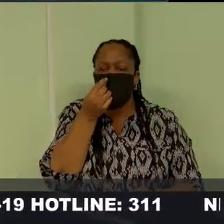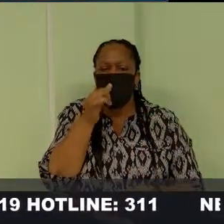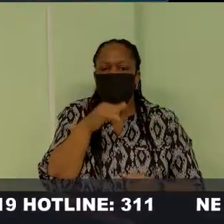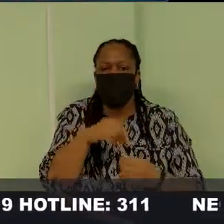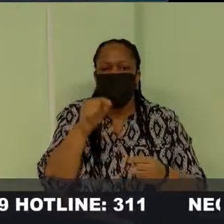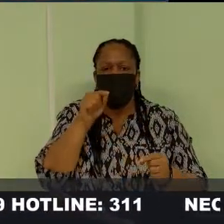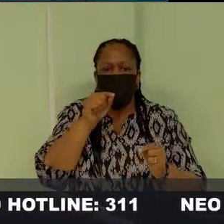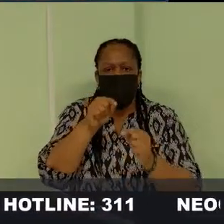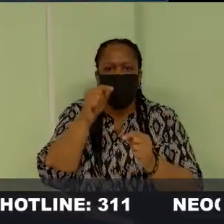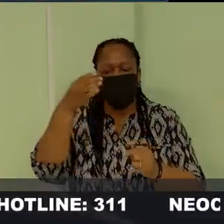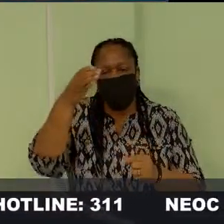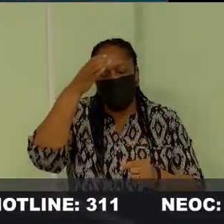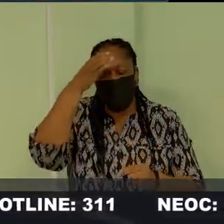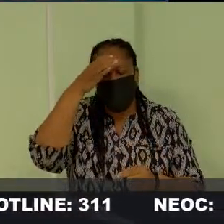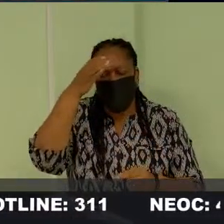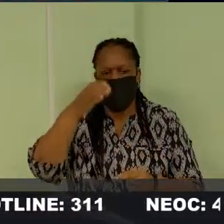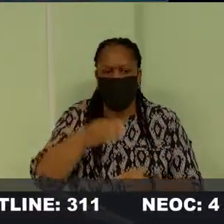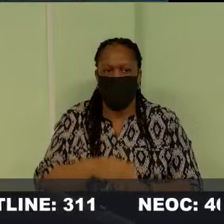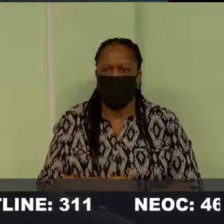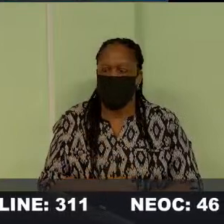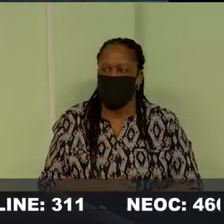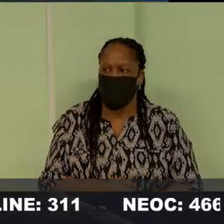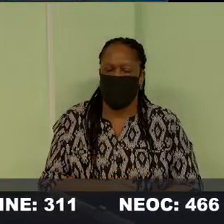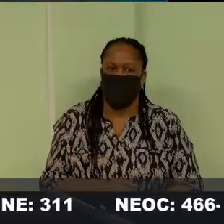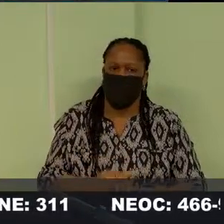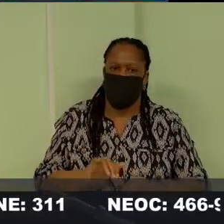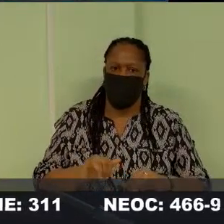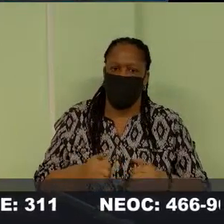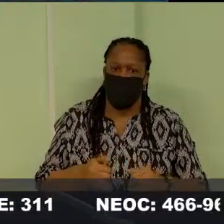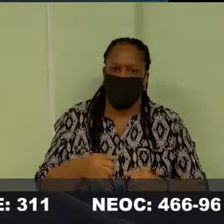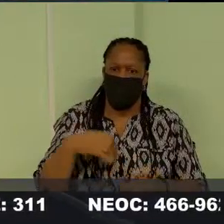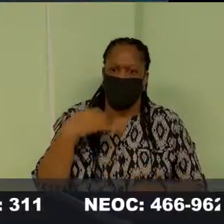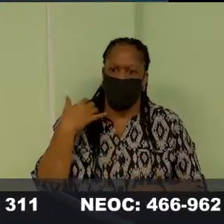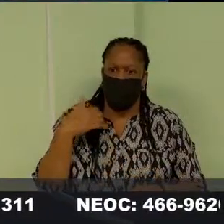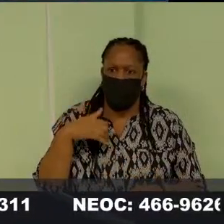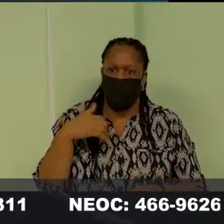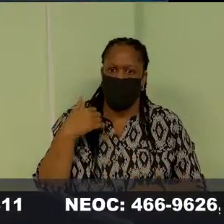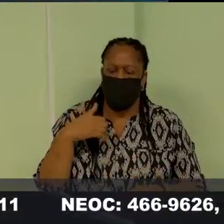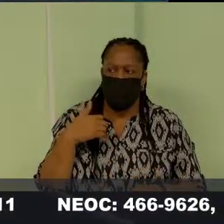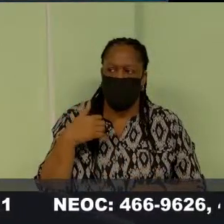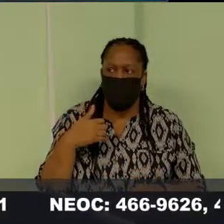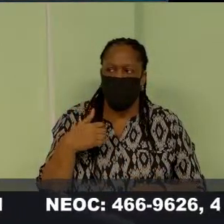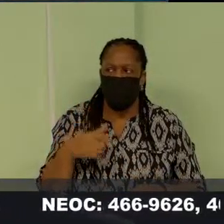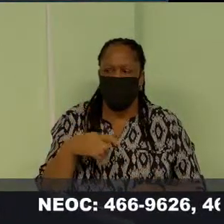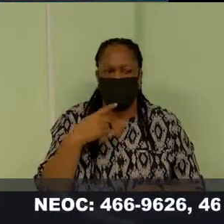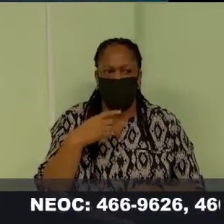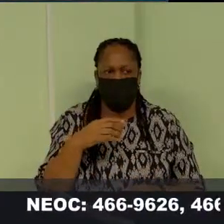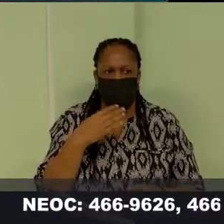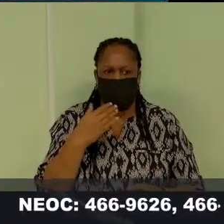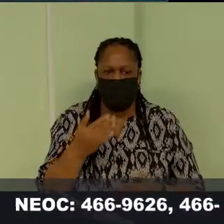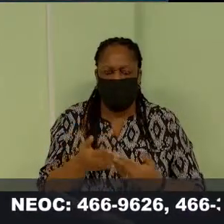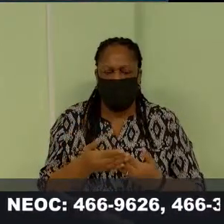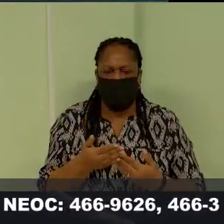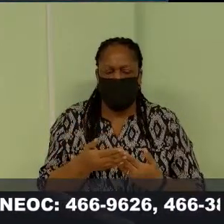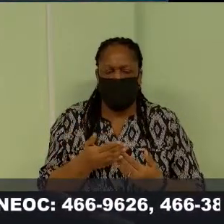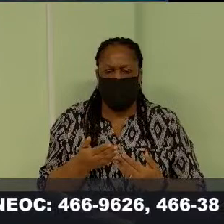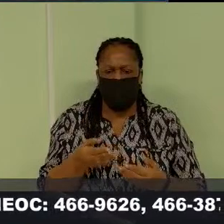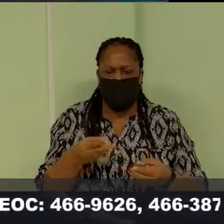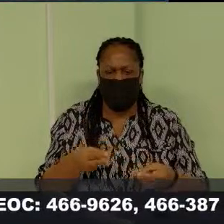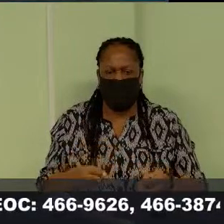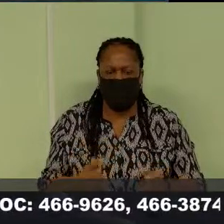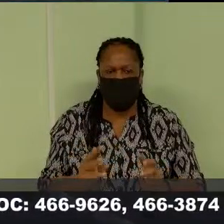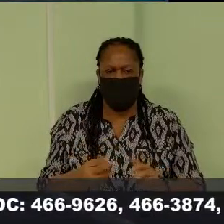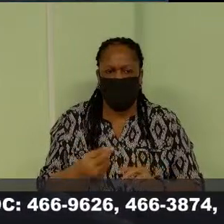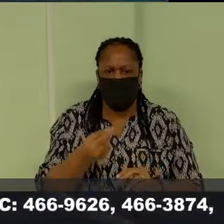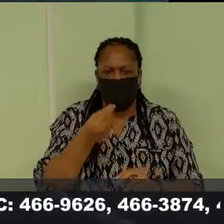complication? I was always of the opinion that this nose swab was a simple procedure with